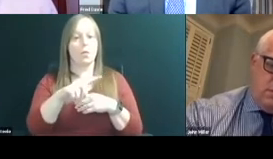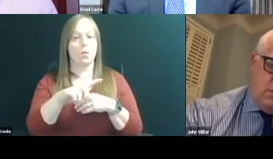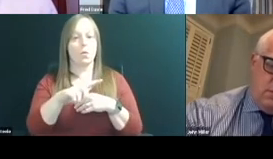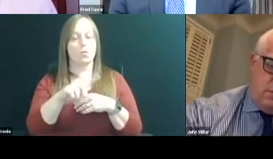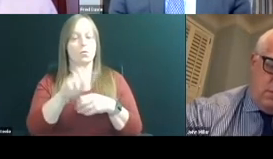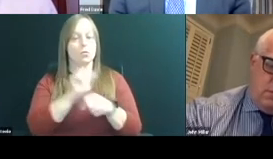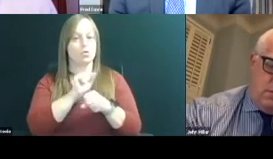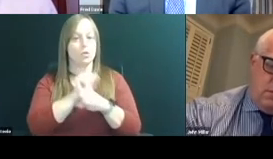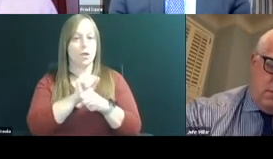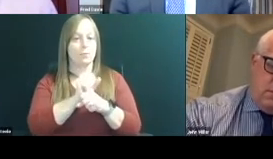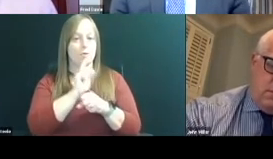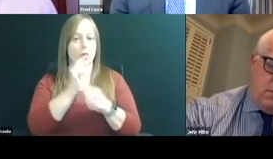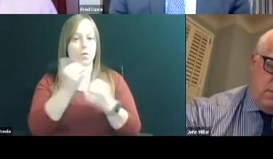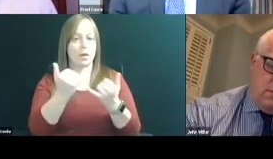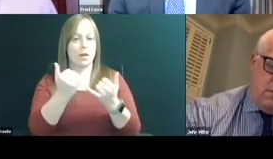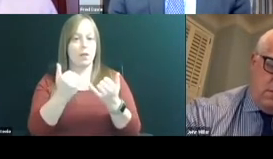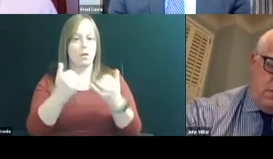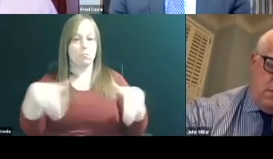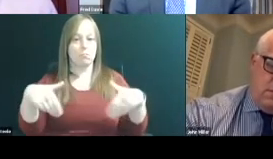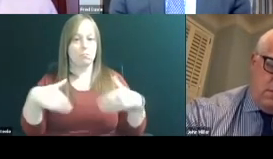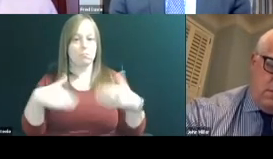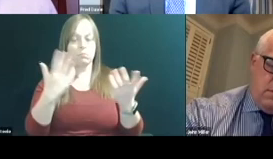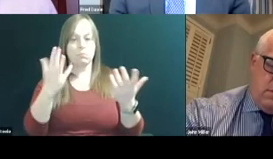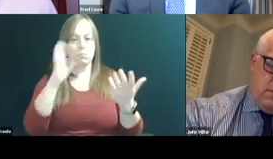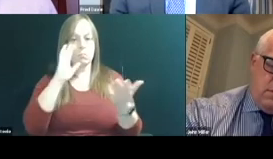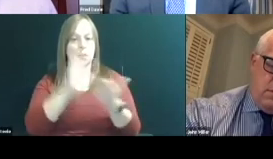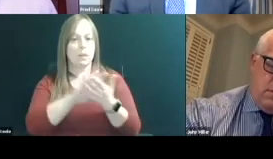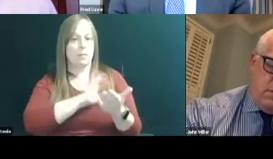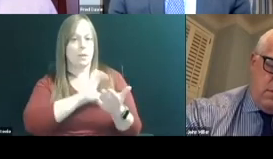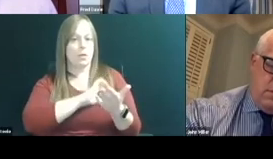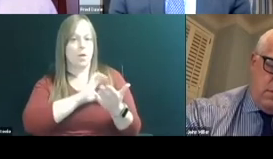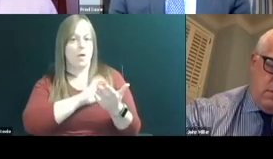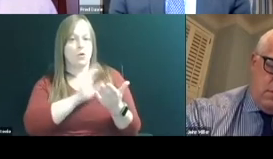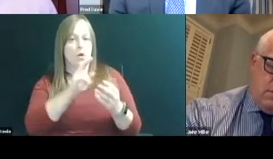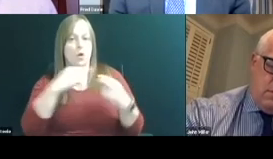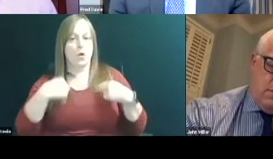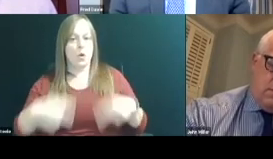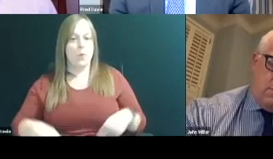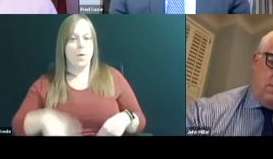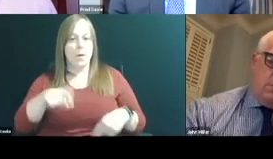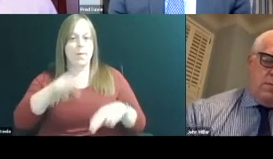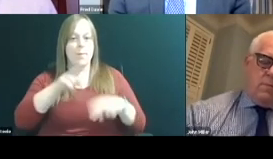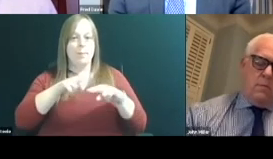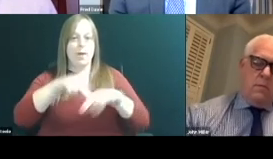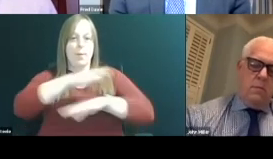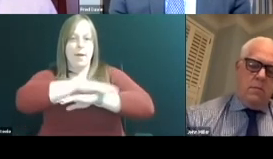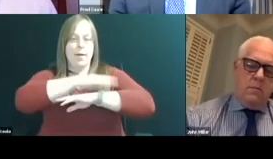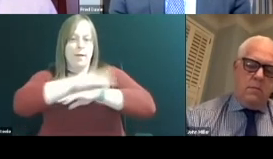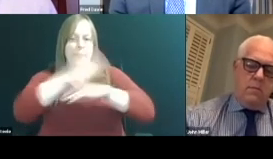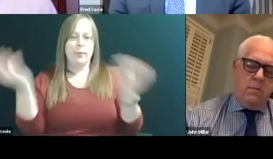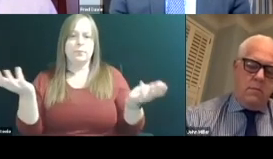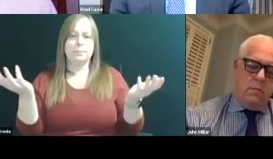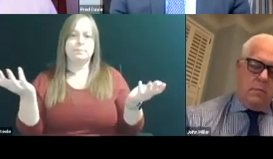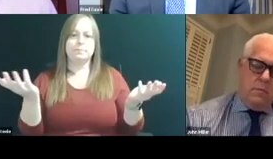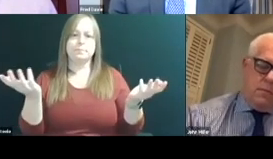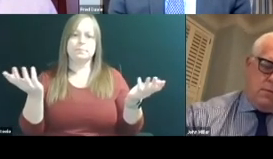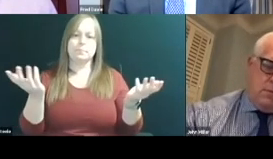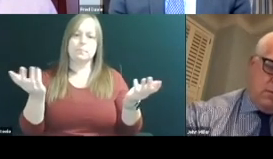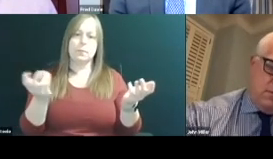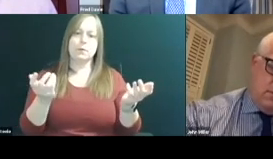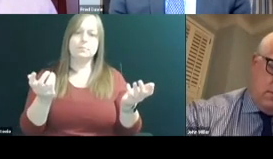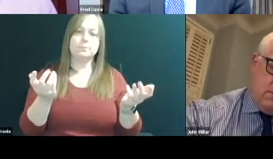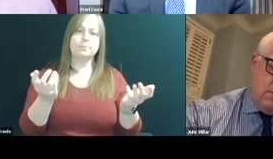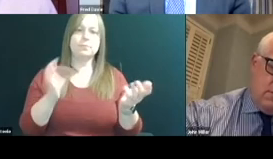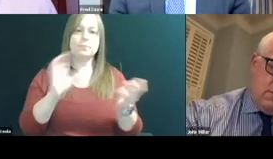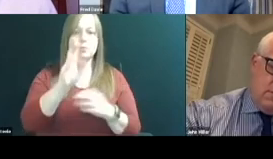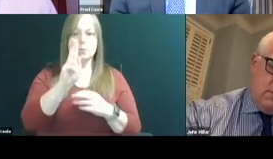where those jobs are right now. I happen not to believe that a police officer in uniform needs to be sitting behind a desk, where